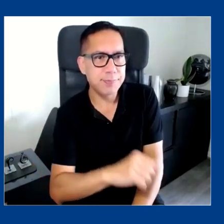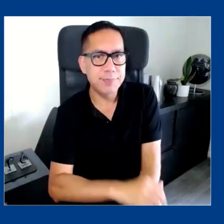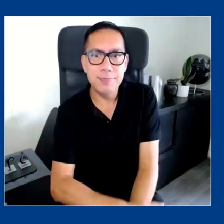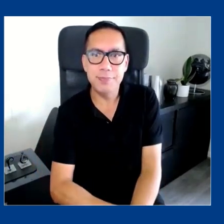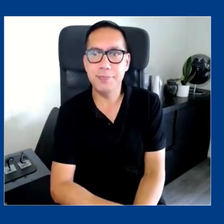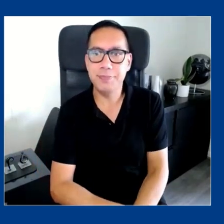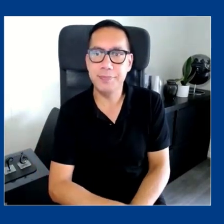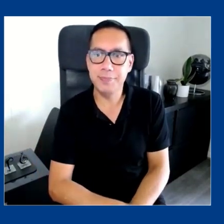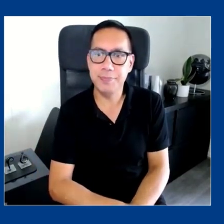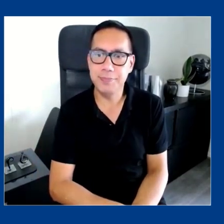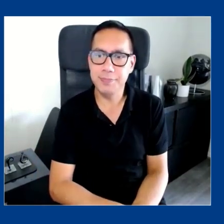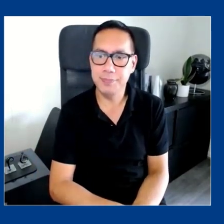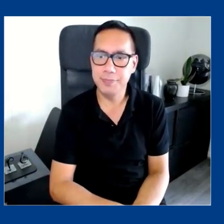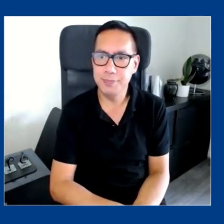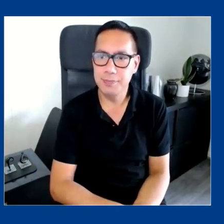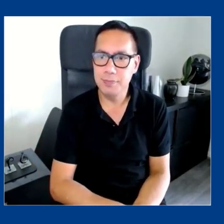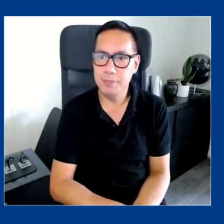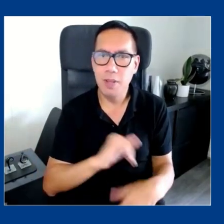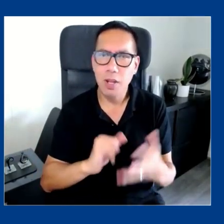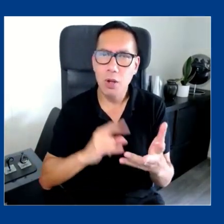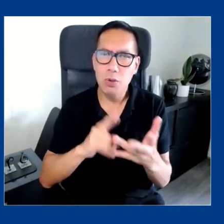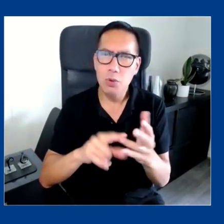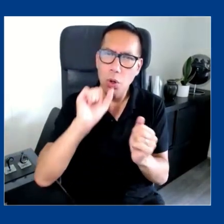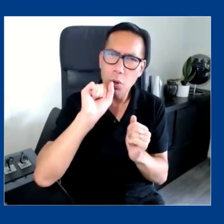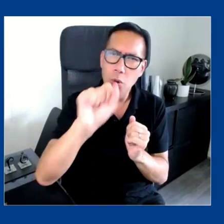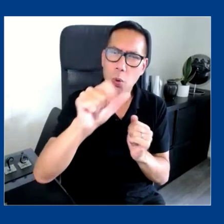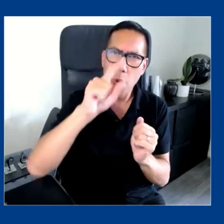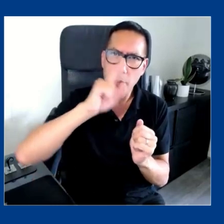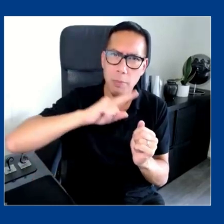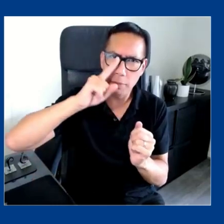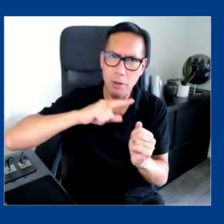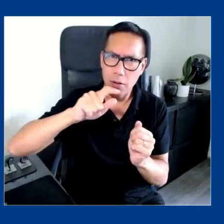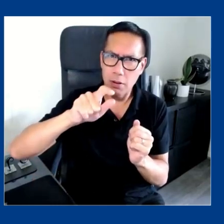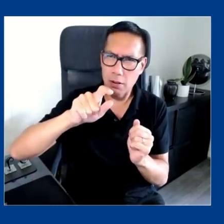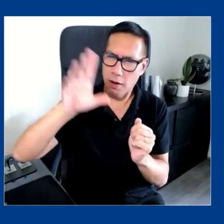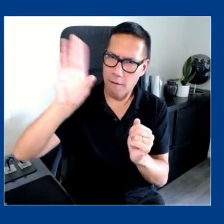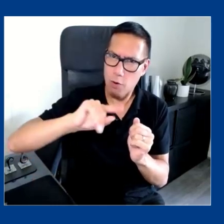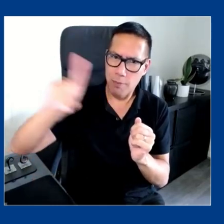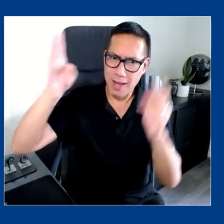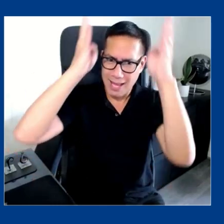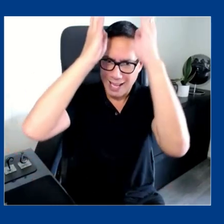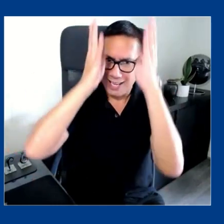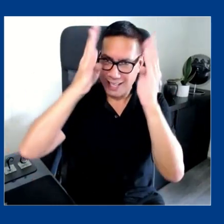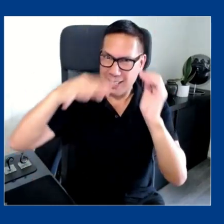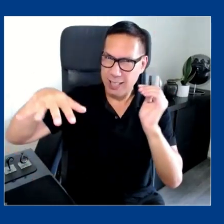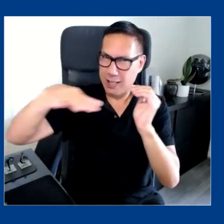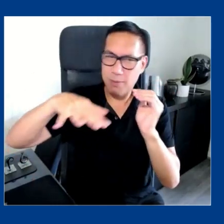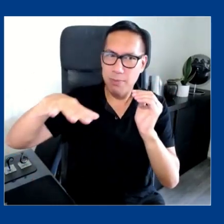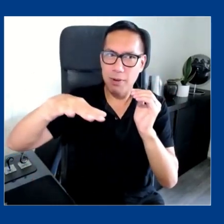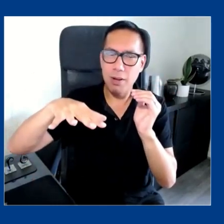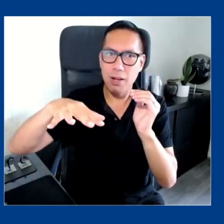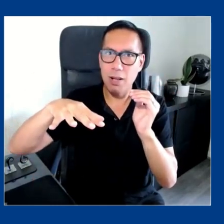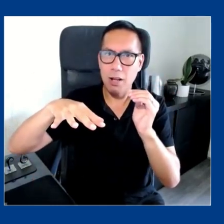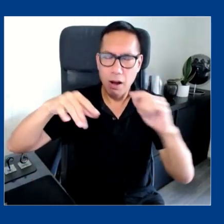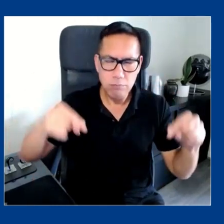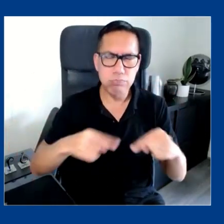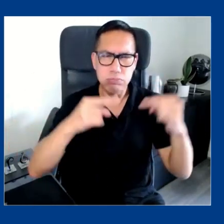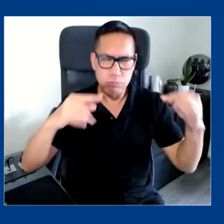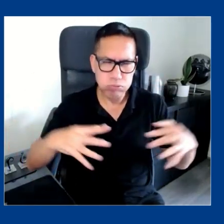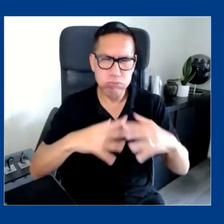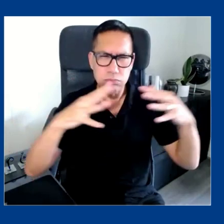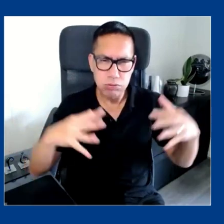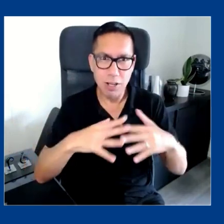So the your people in this kingdom of Lookeu have fought off both the Dutch and